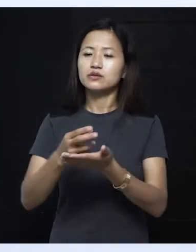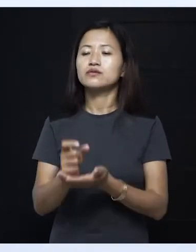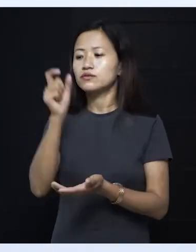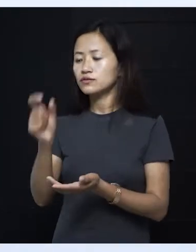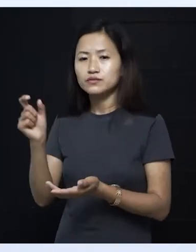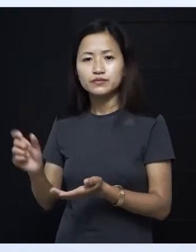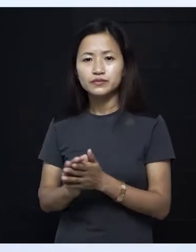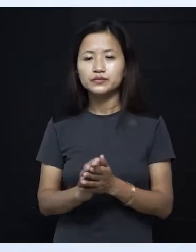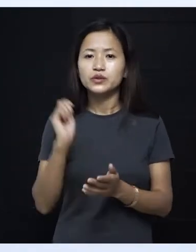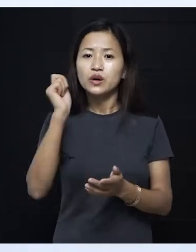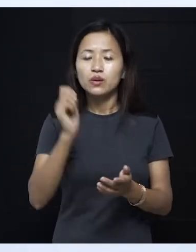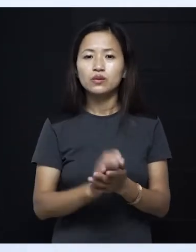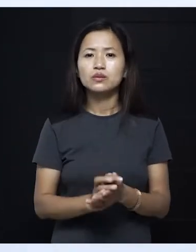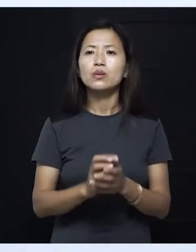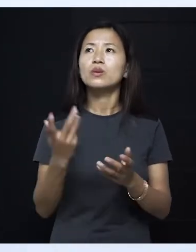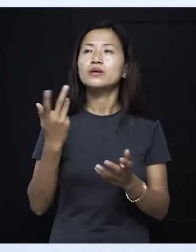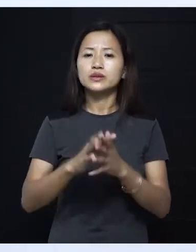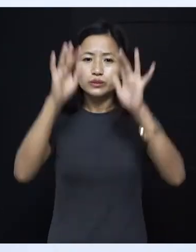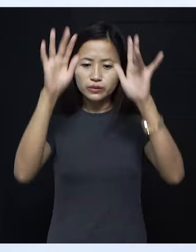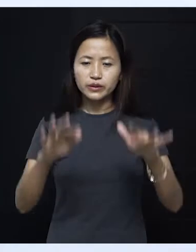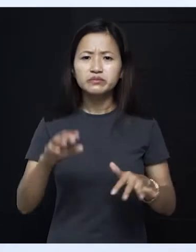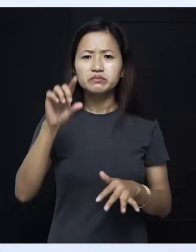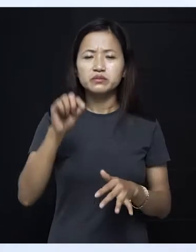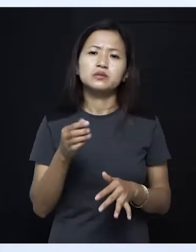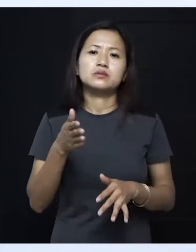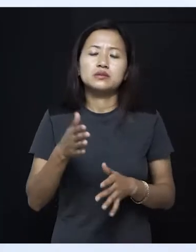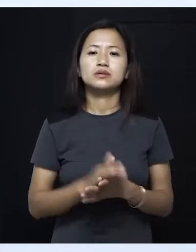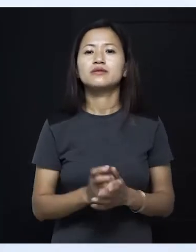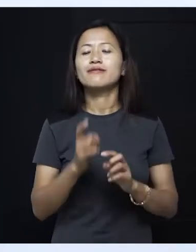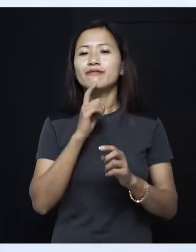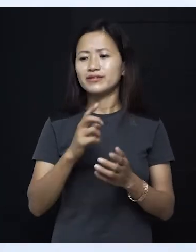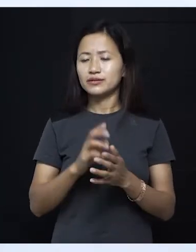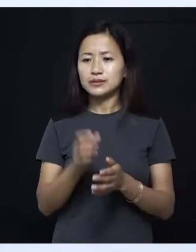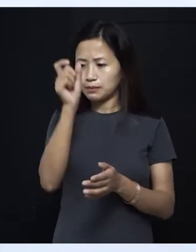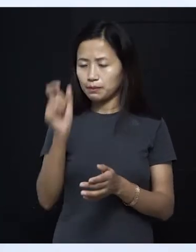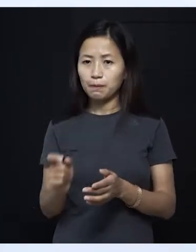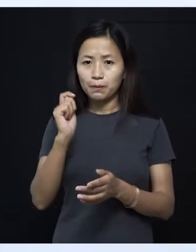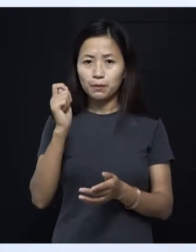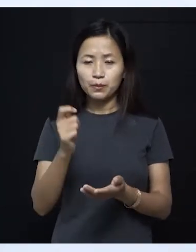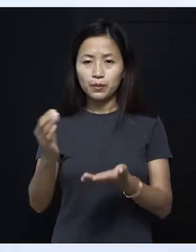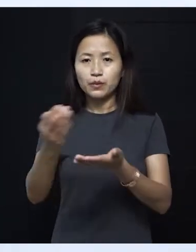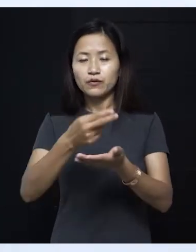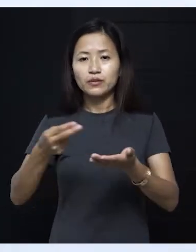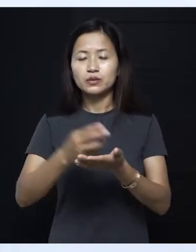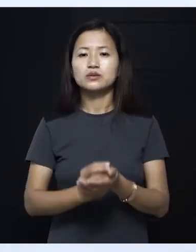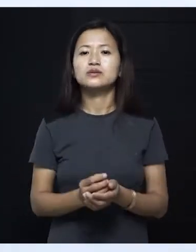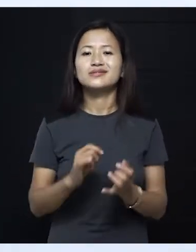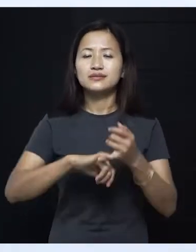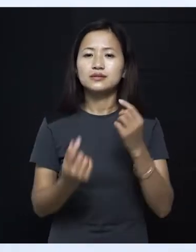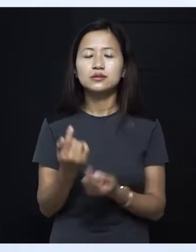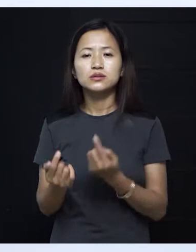the weather is going to be, whether it will rain or not. Okay, so that the farmers, they will know about the situation also.